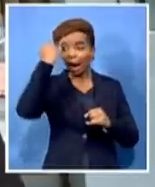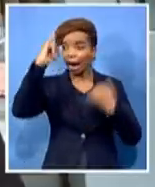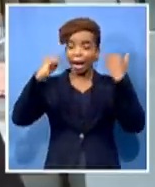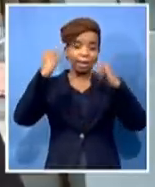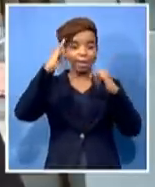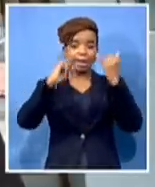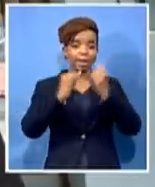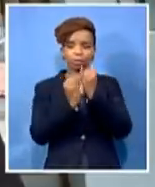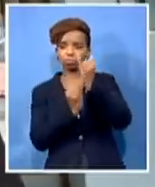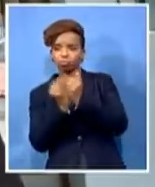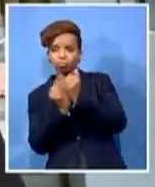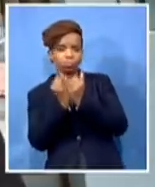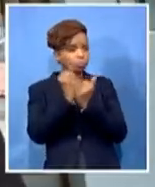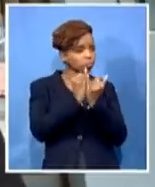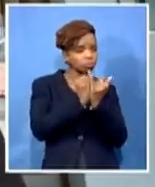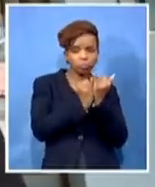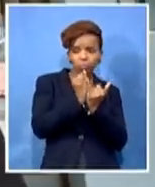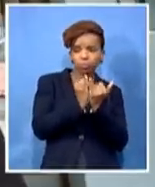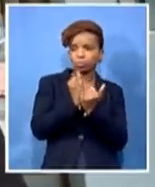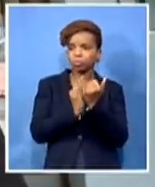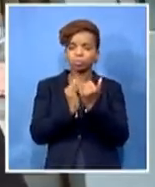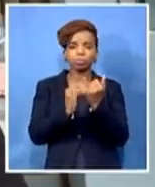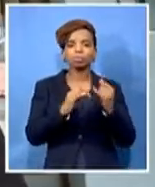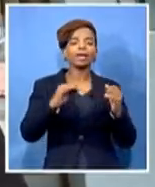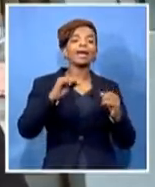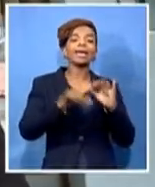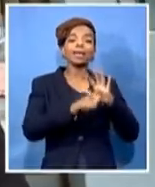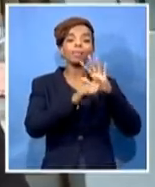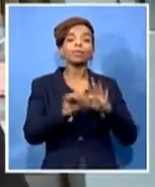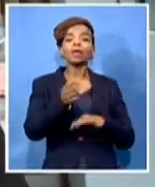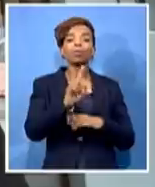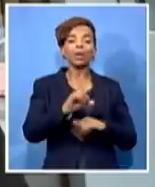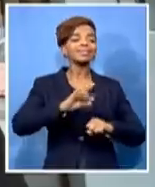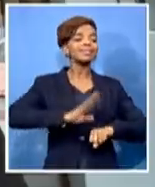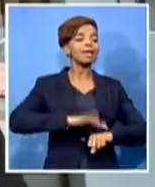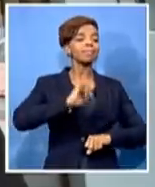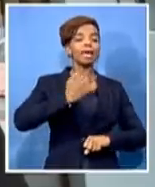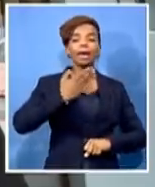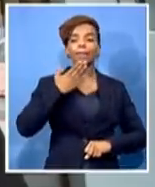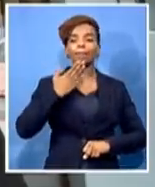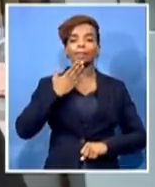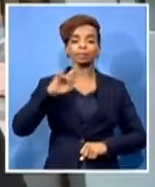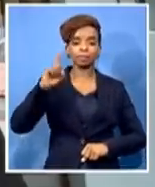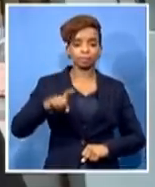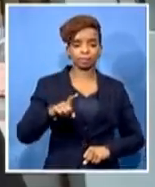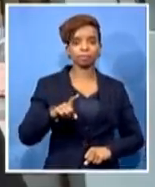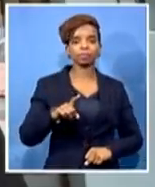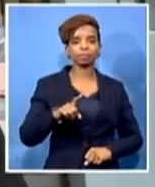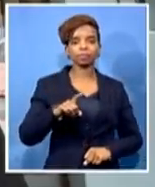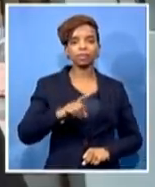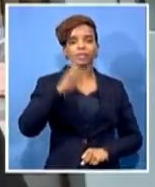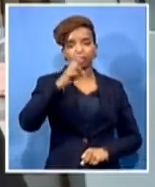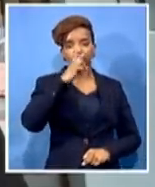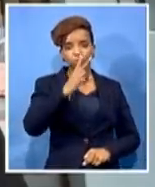has come. It does look like South Africans are yearning for something new.